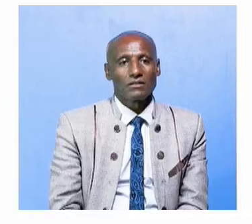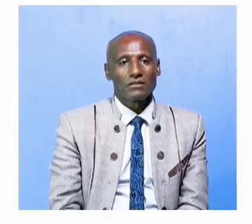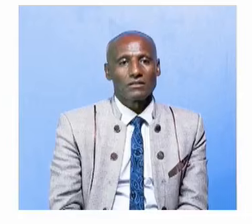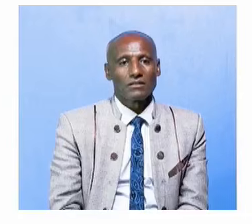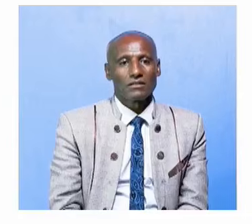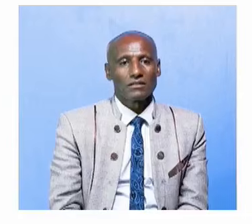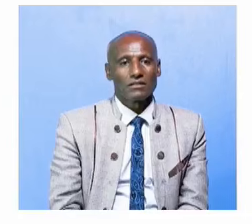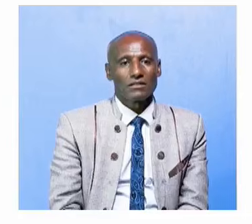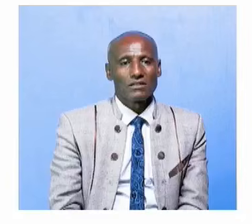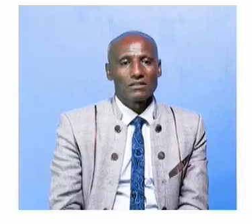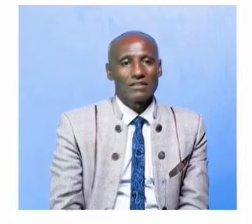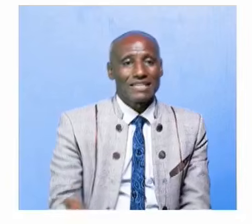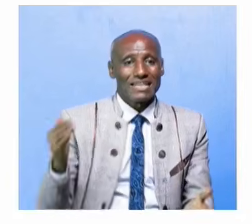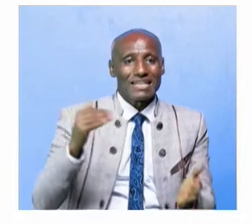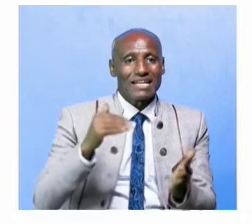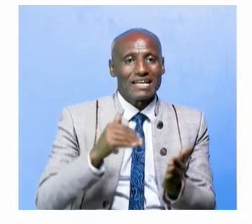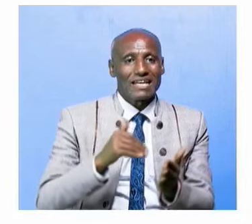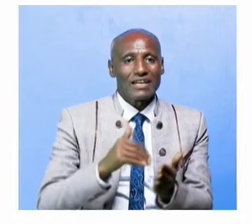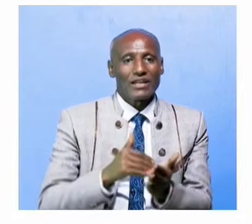reinforce.